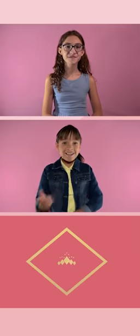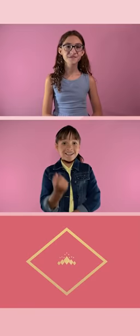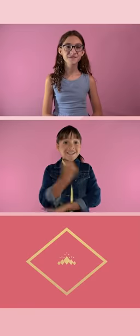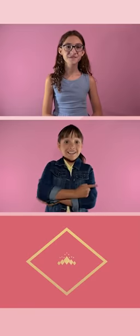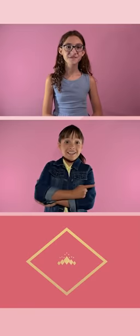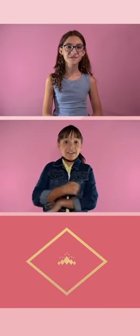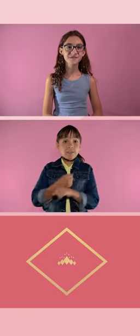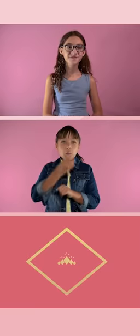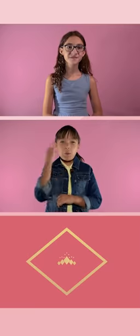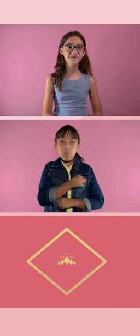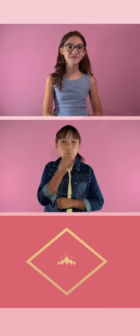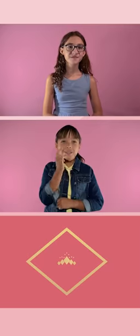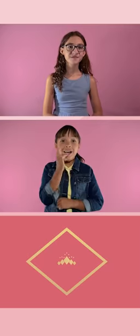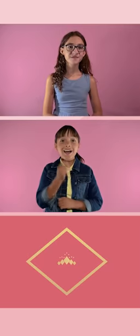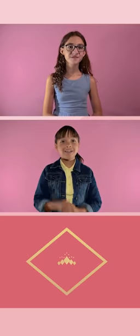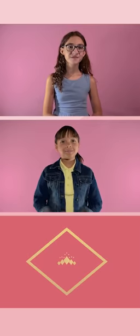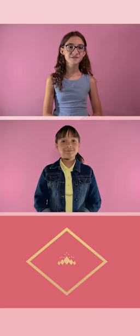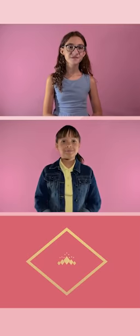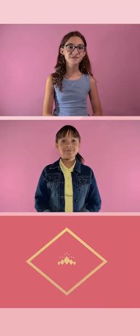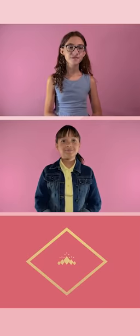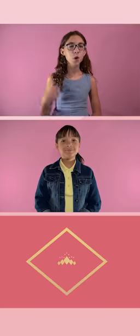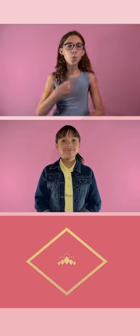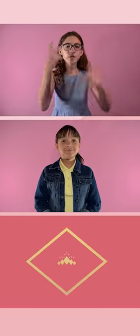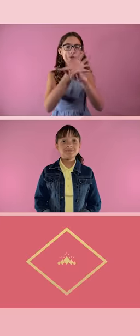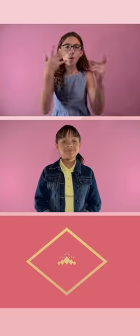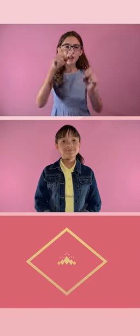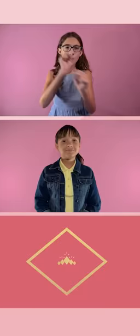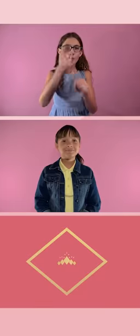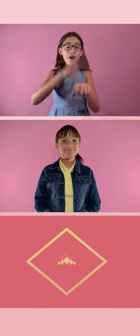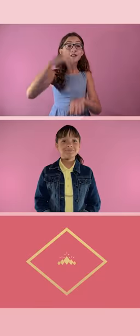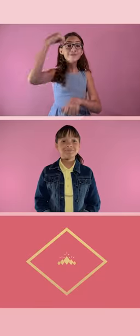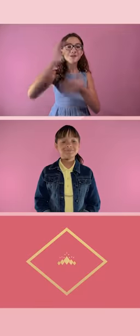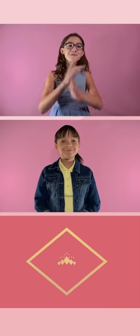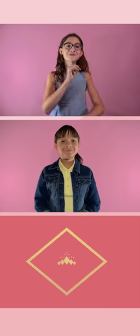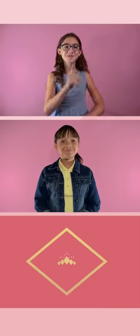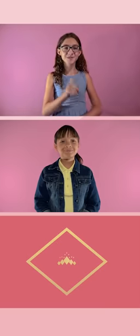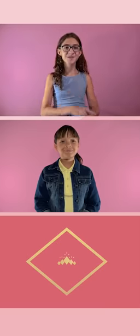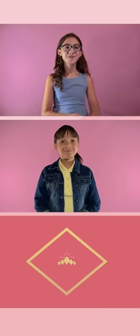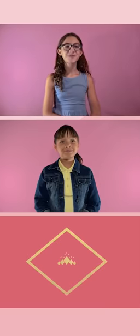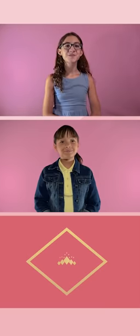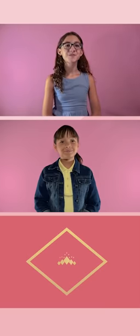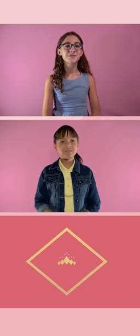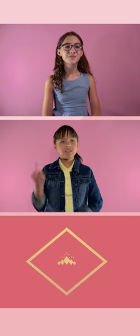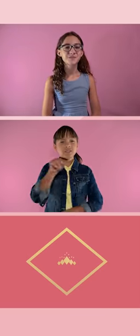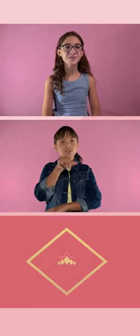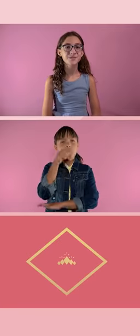Today was a great day. We made delicious snacks. We figured out what we need to work on to make our dreams come